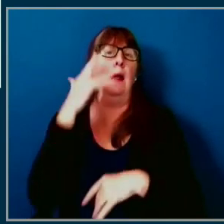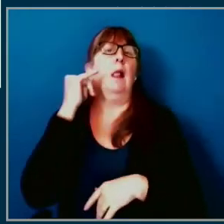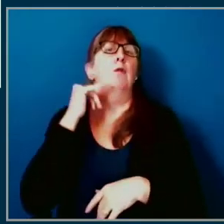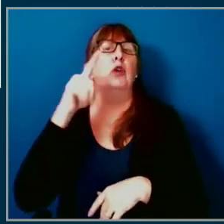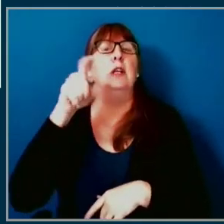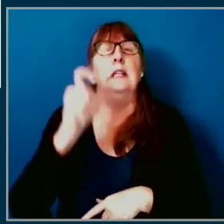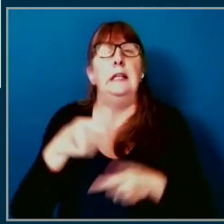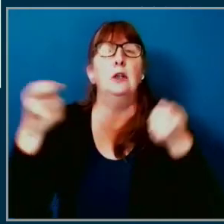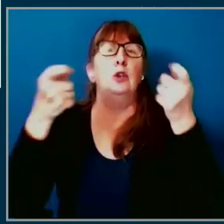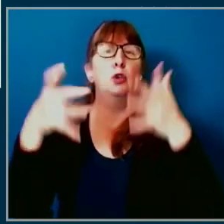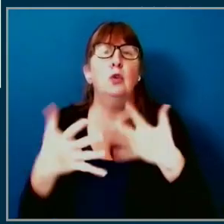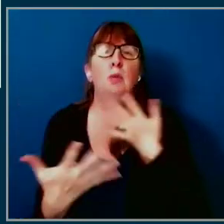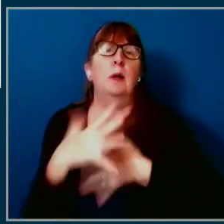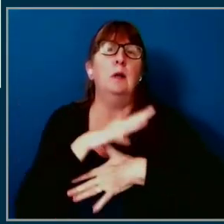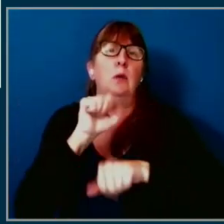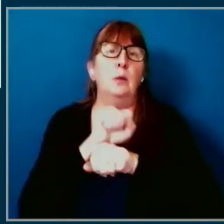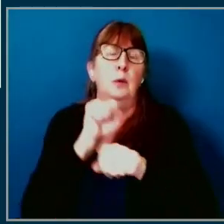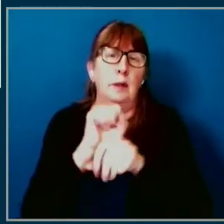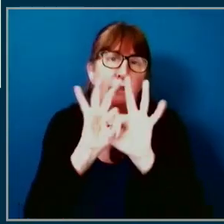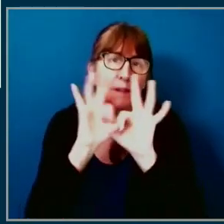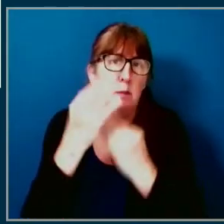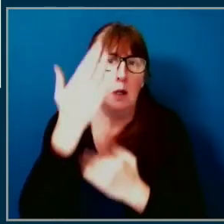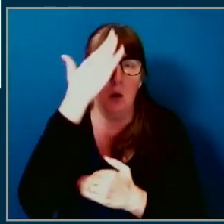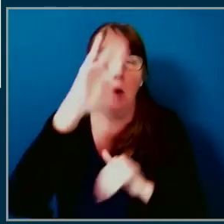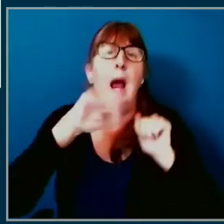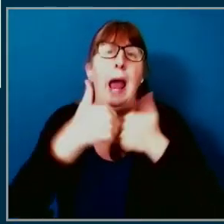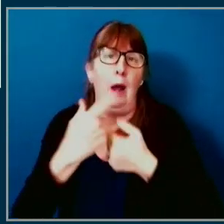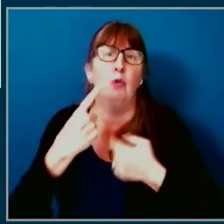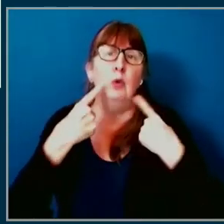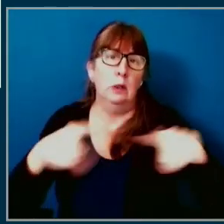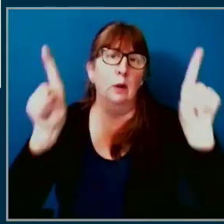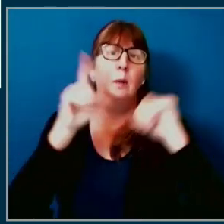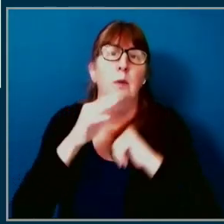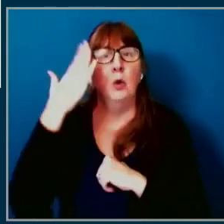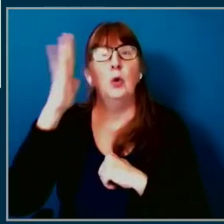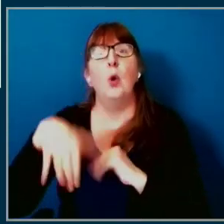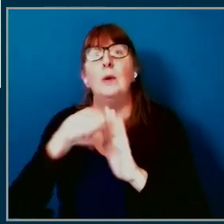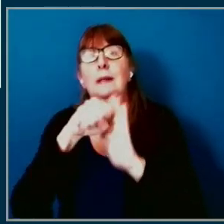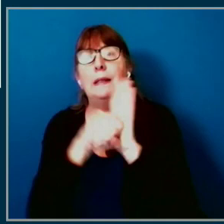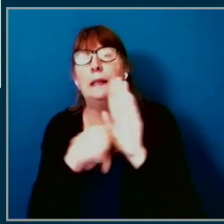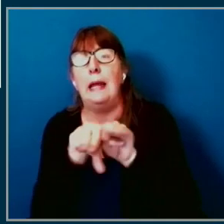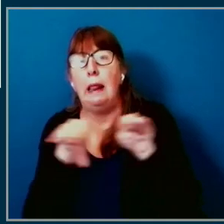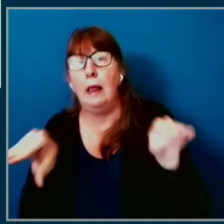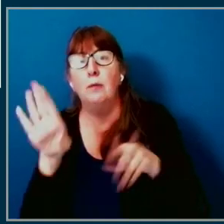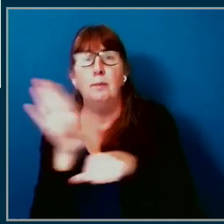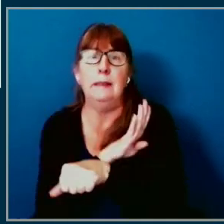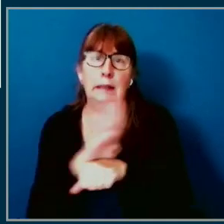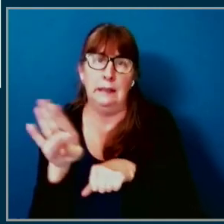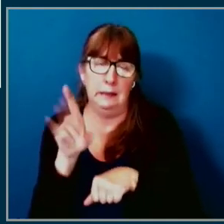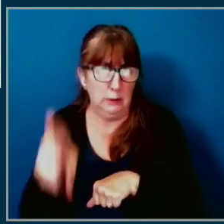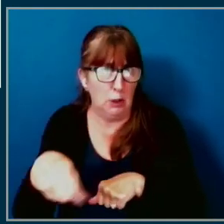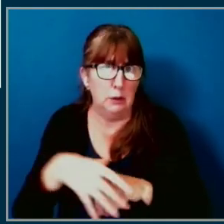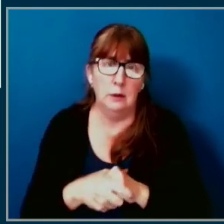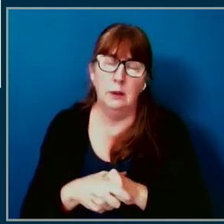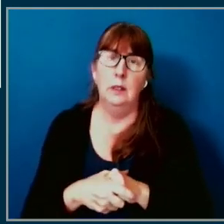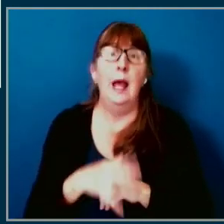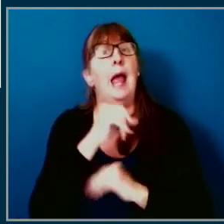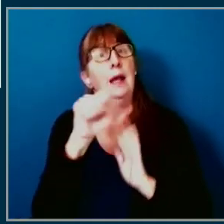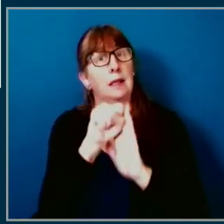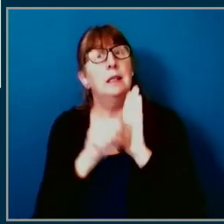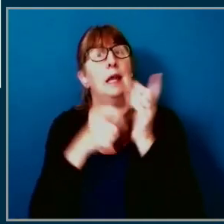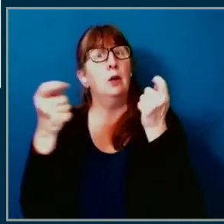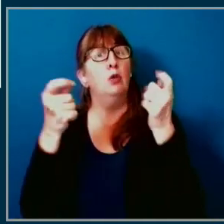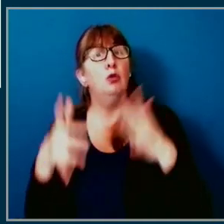working family and quite honestly knows how to get it done, who knows the state level business. And yes, the state controller,